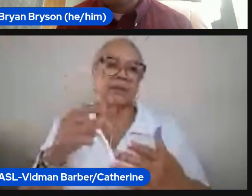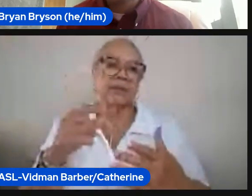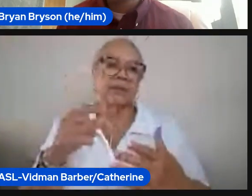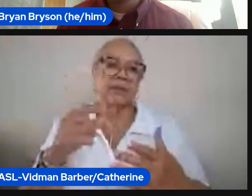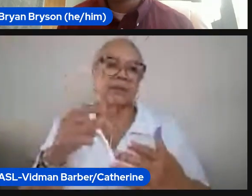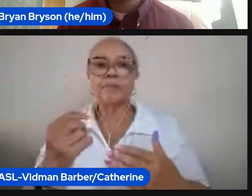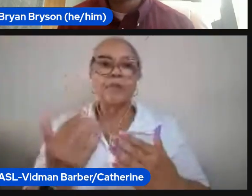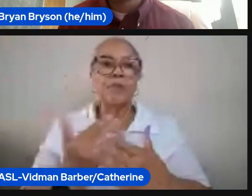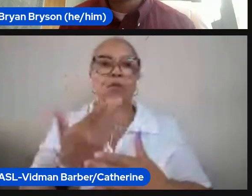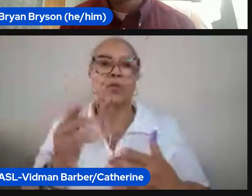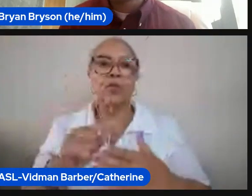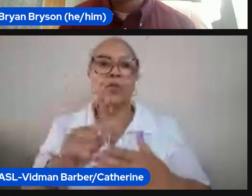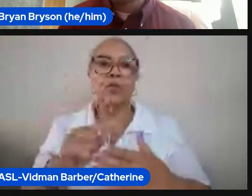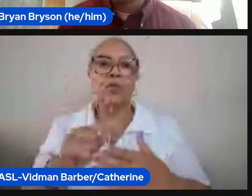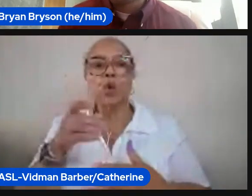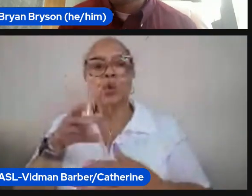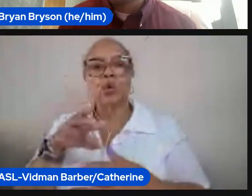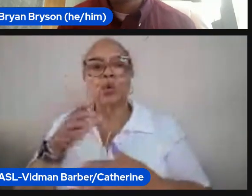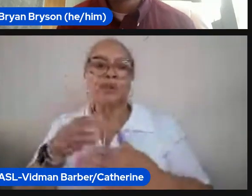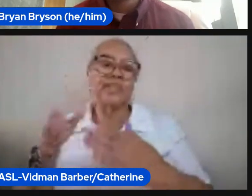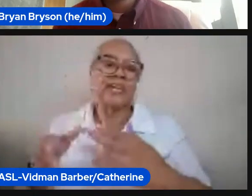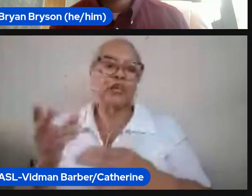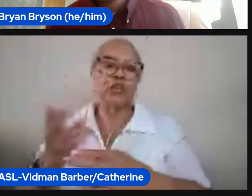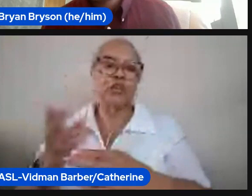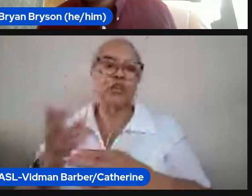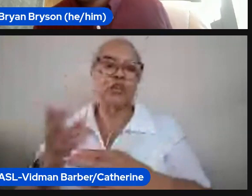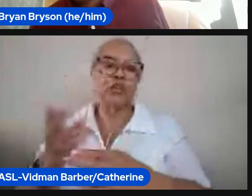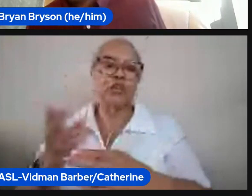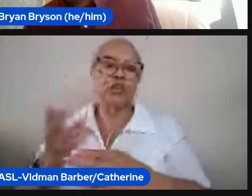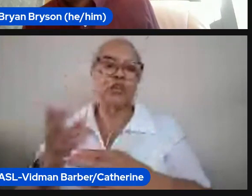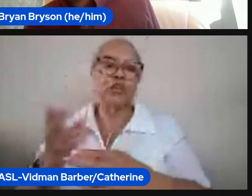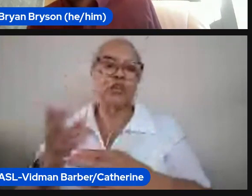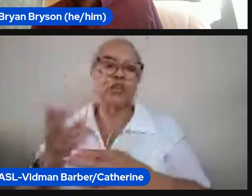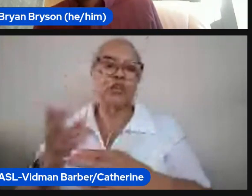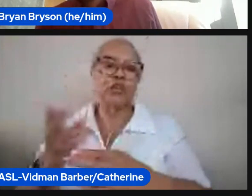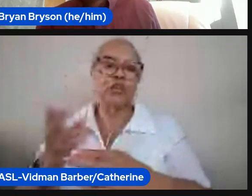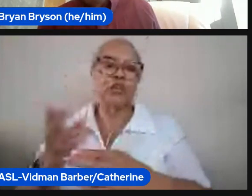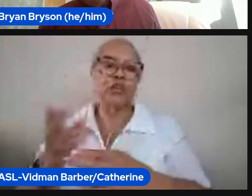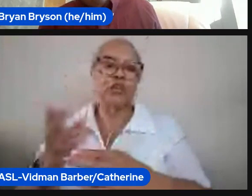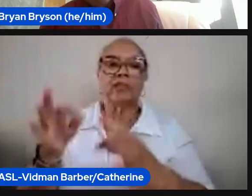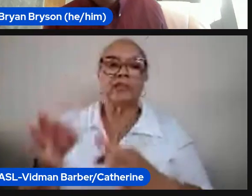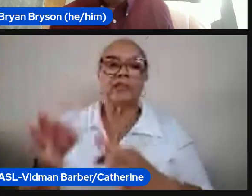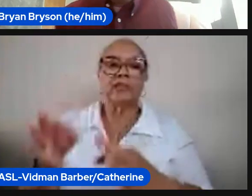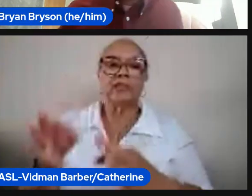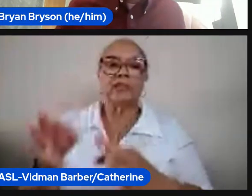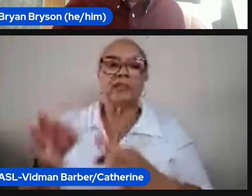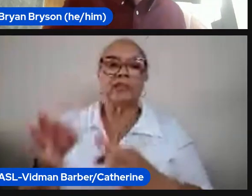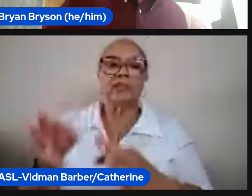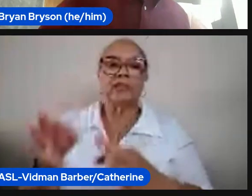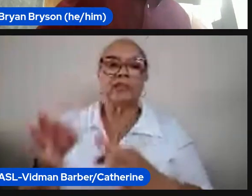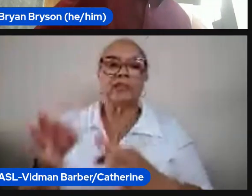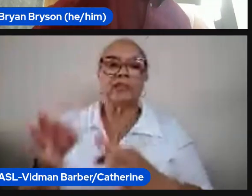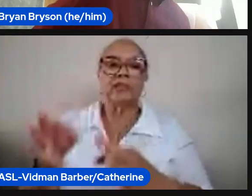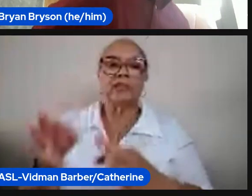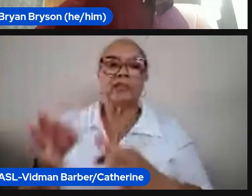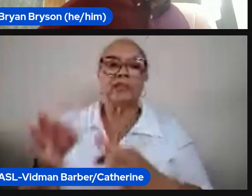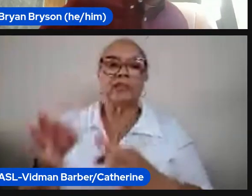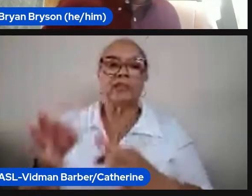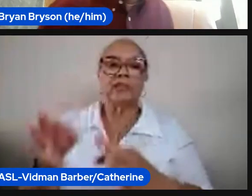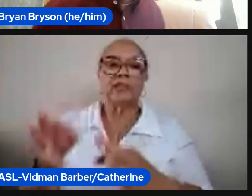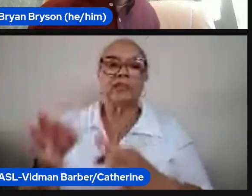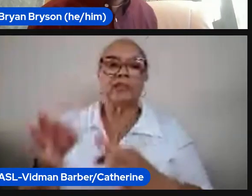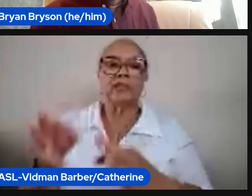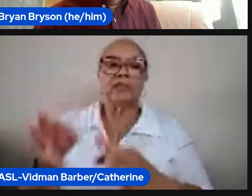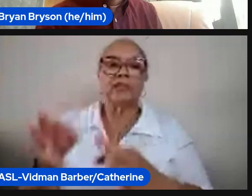who is the end user and how do decisions affect the end user, are the models fair, are they transparent, and